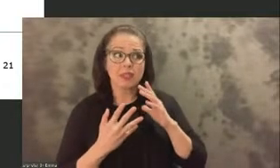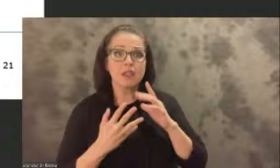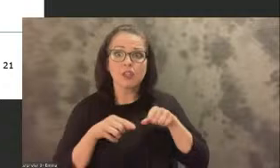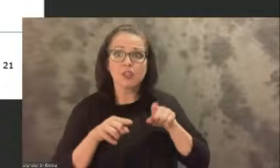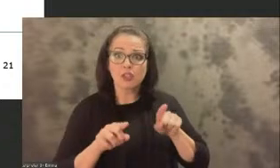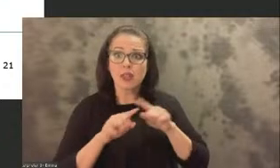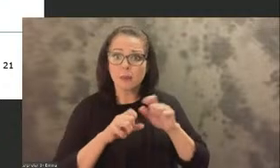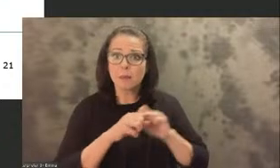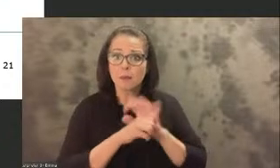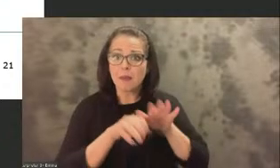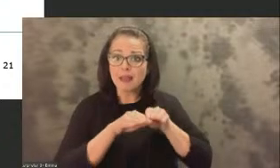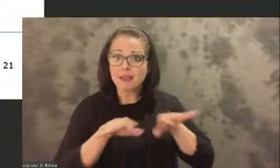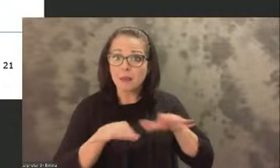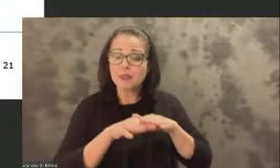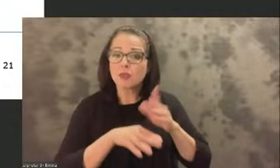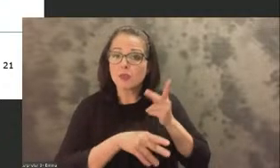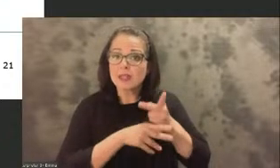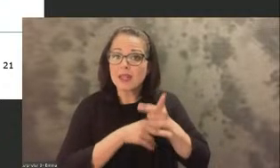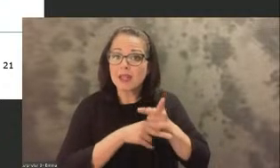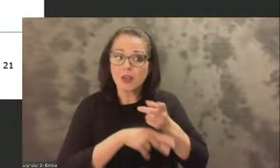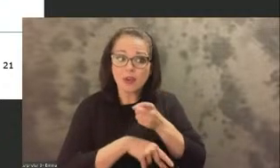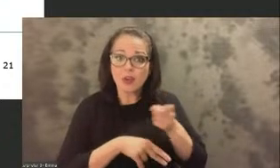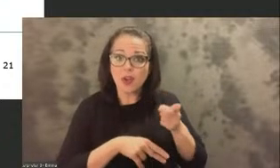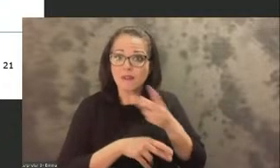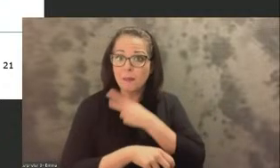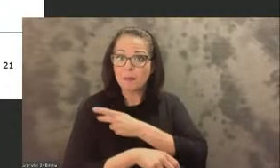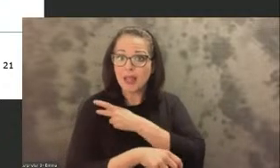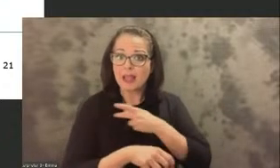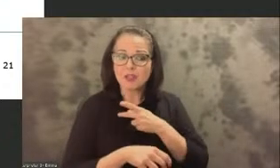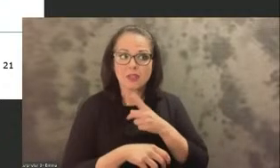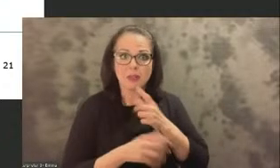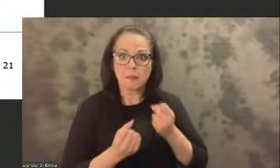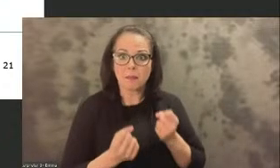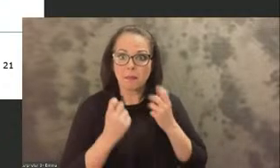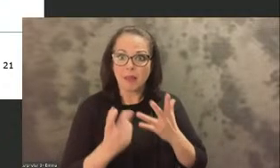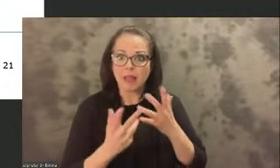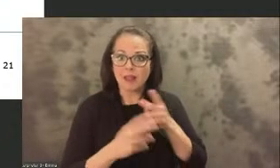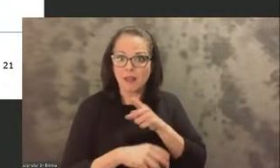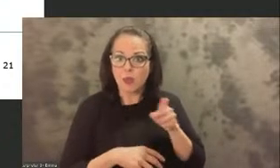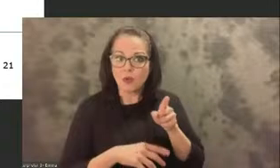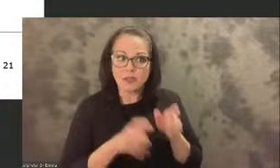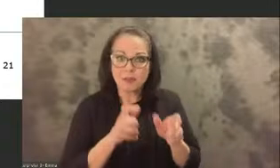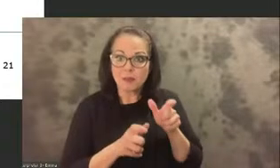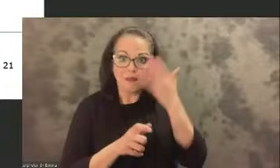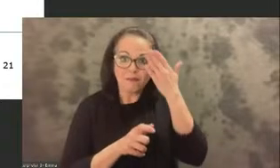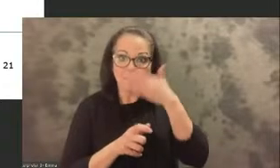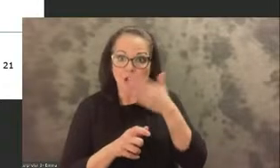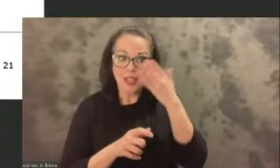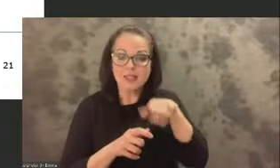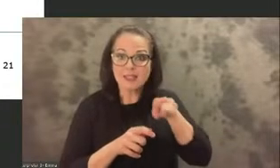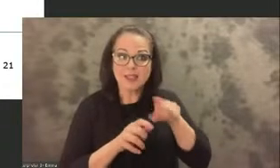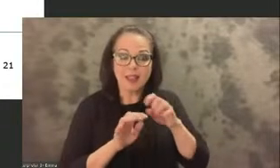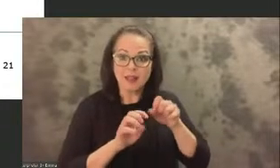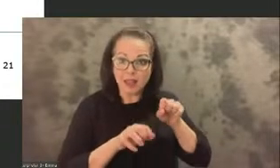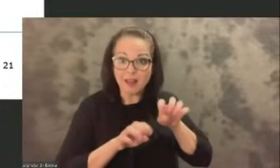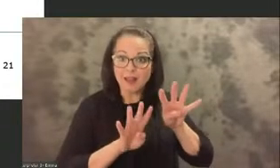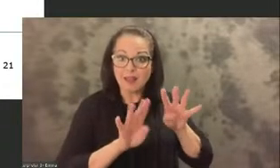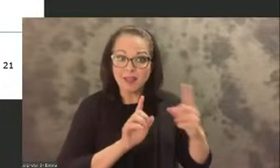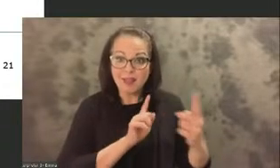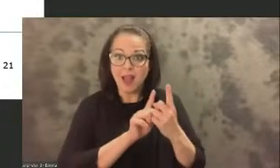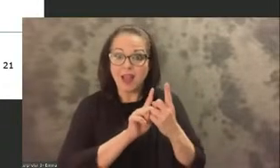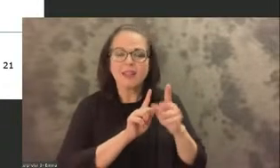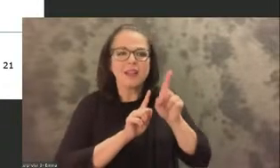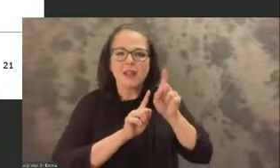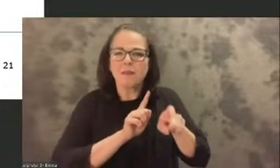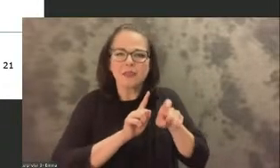care for our patients or perform essential tasks, many put their own safety at risk. We must have a better plan to stockpile, produce, and